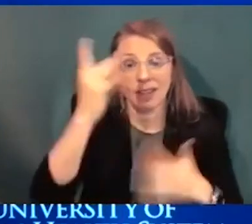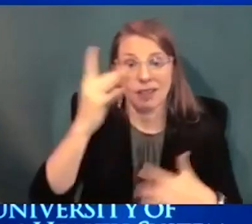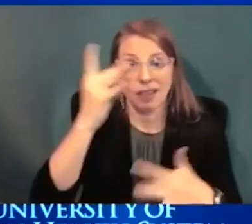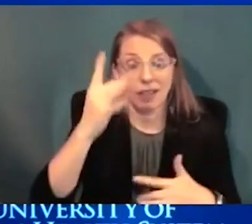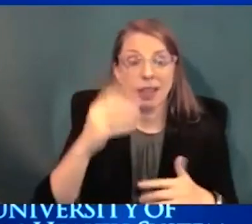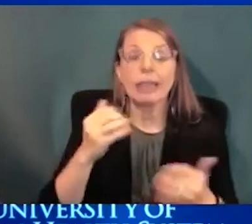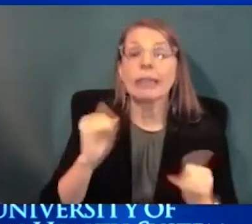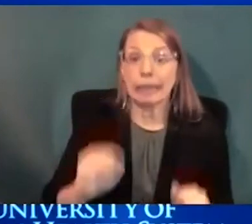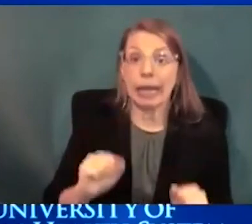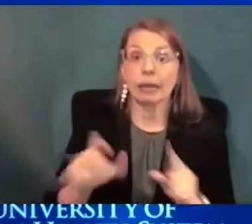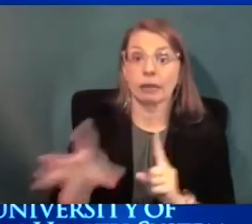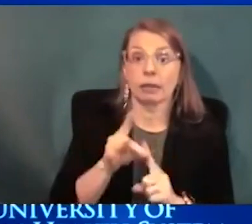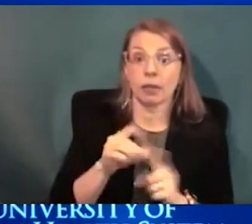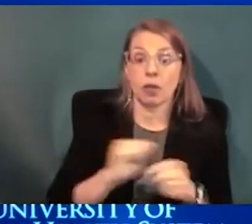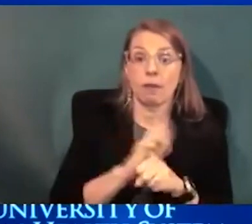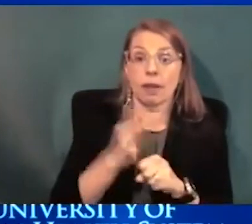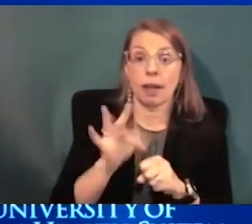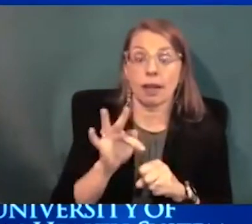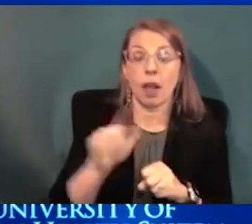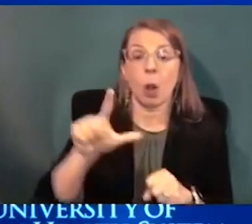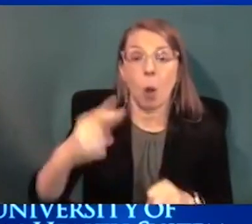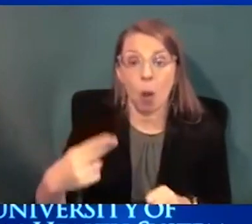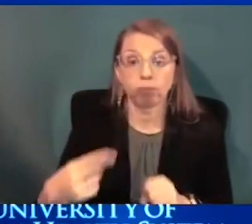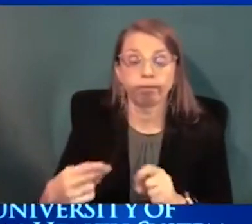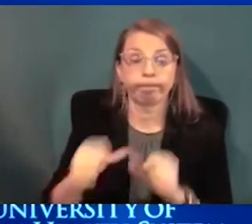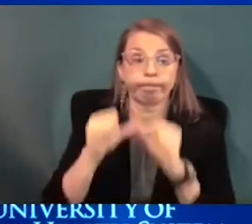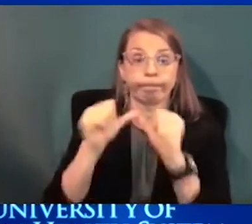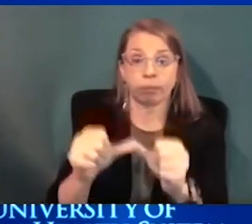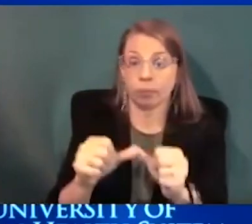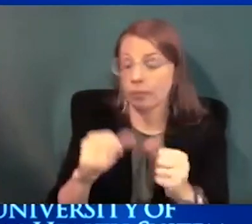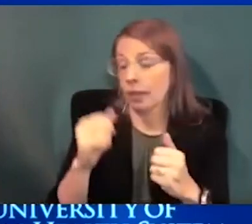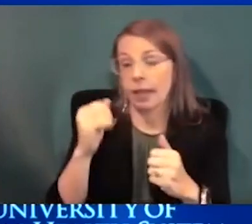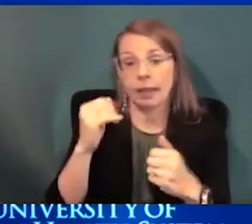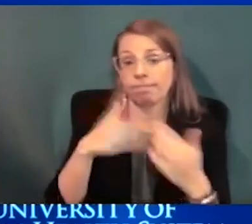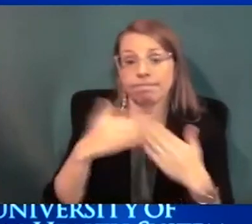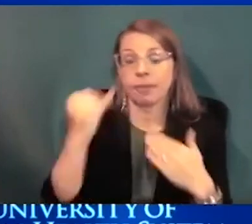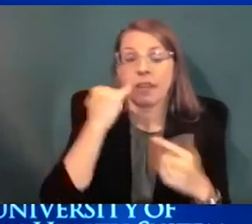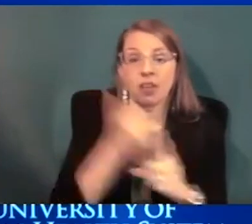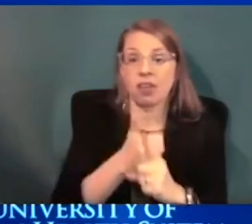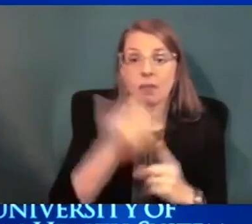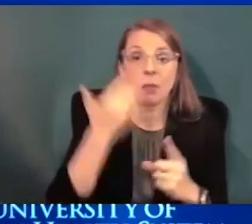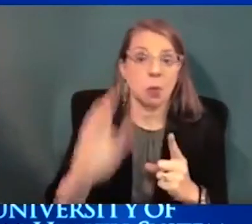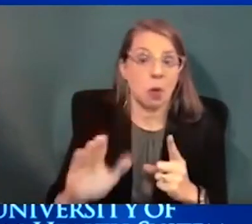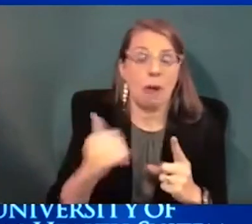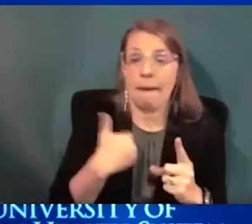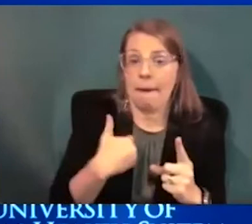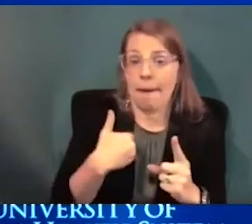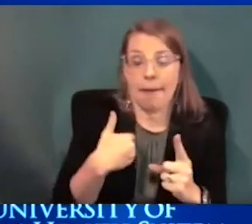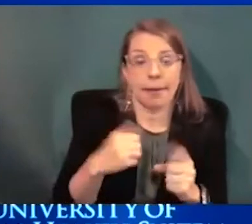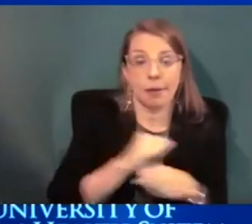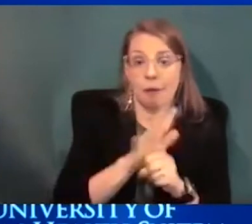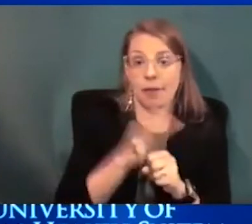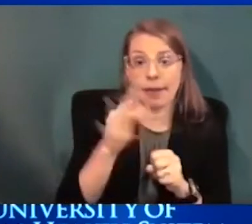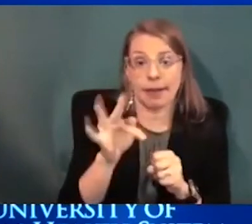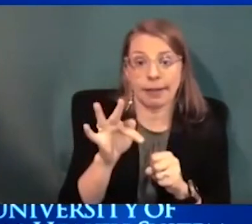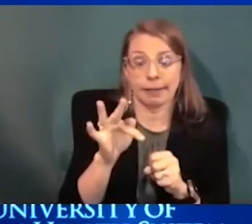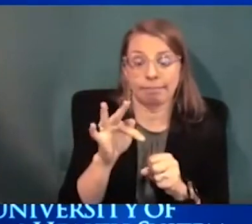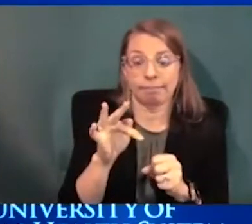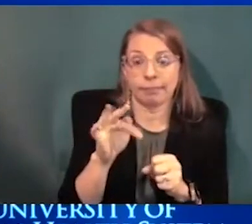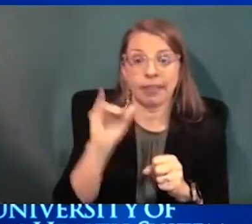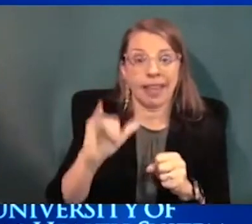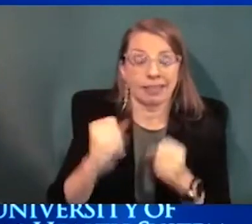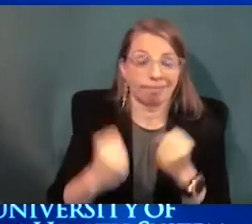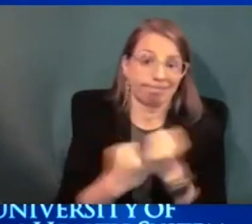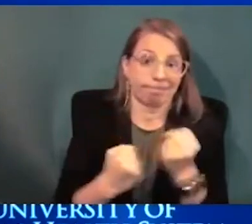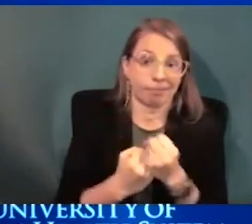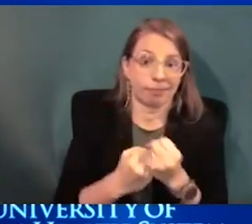COVID-19 and you can get long haul syndrome even if you don't know you had COVID-19. So that's just one more reason to get vaccinated. Okay, I'm going to